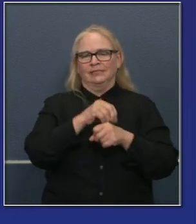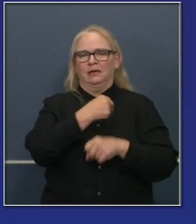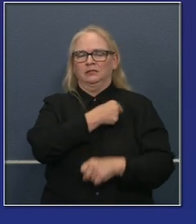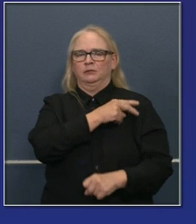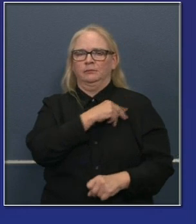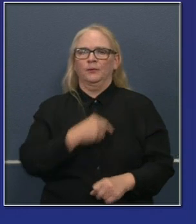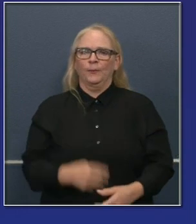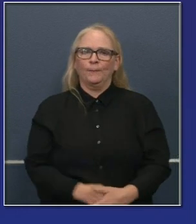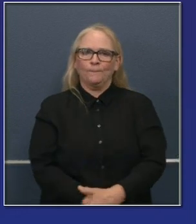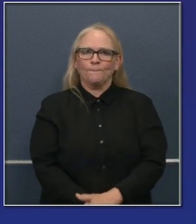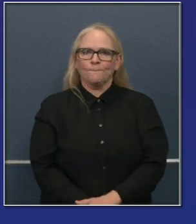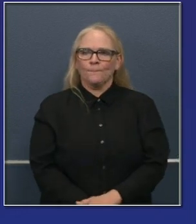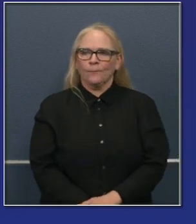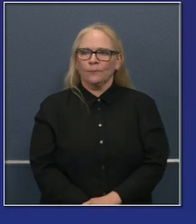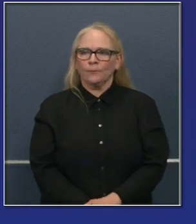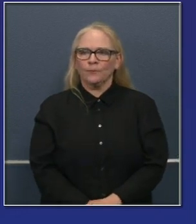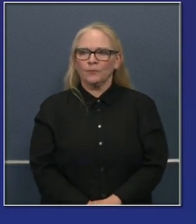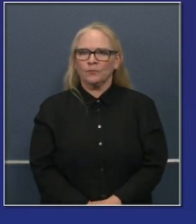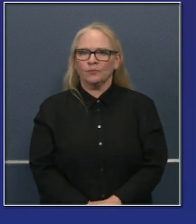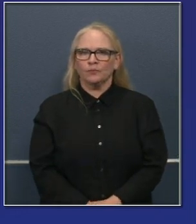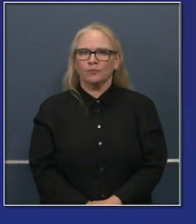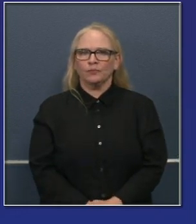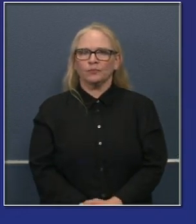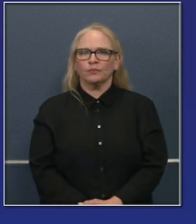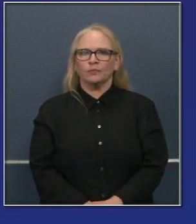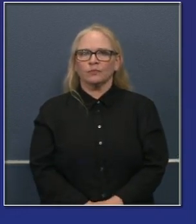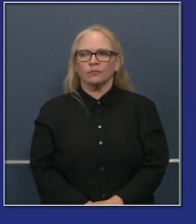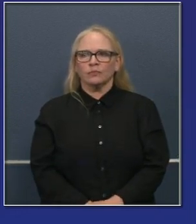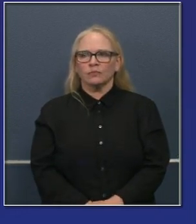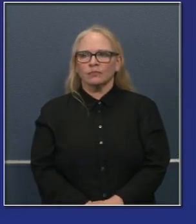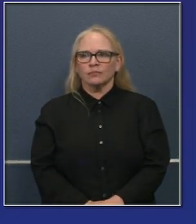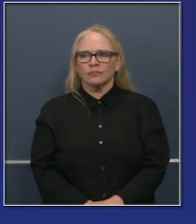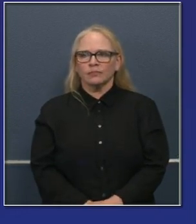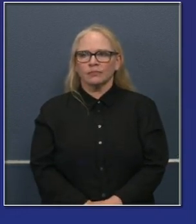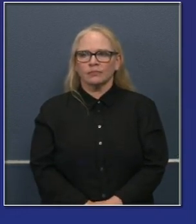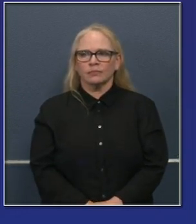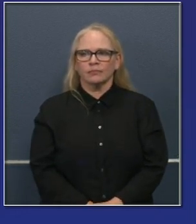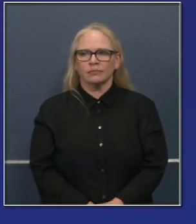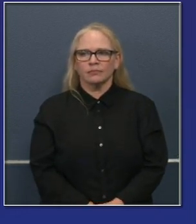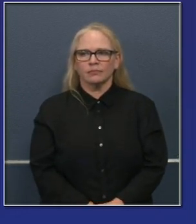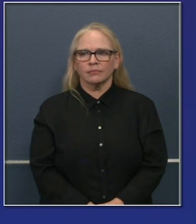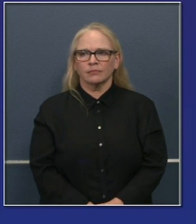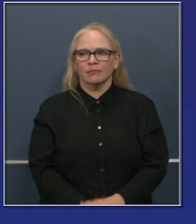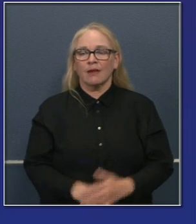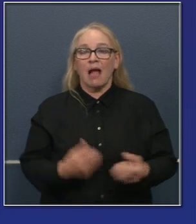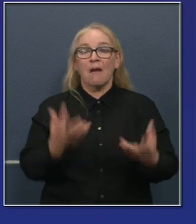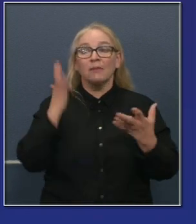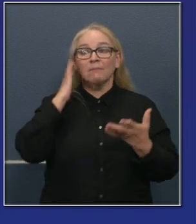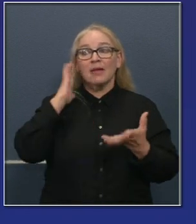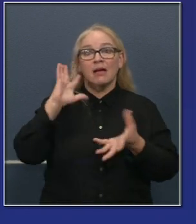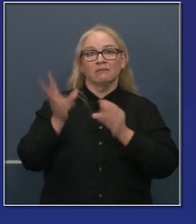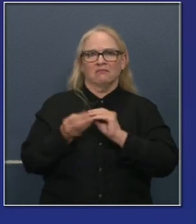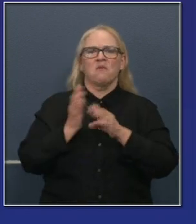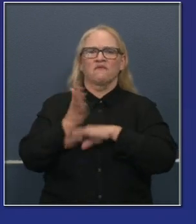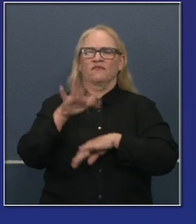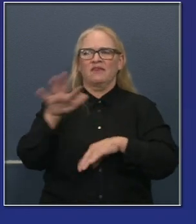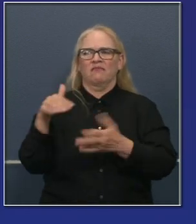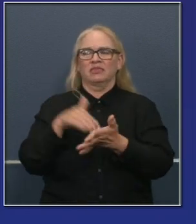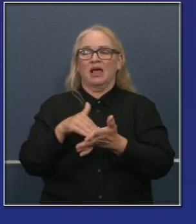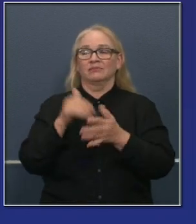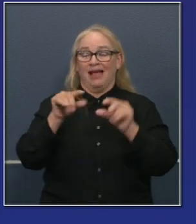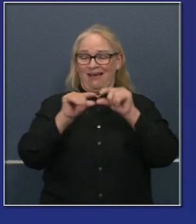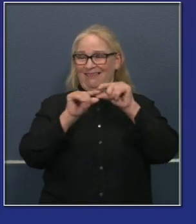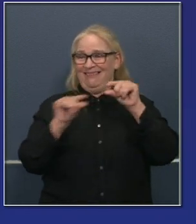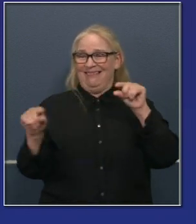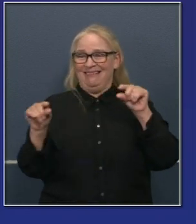COVID-19 positive patient. That was about 9% when I shared this slide with you on Monday. So it's increasing,